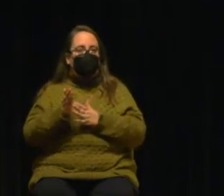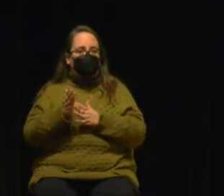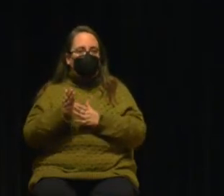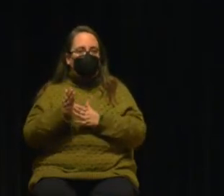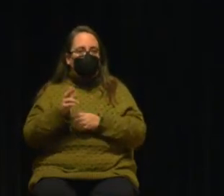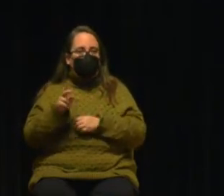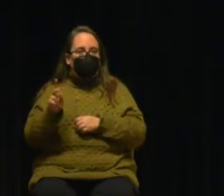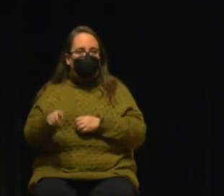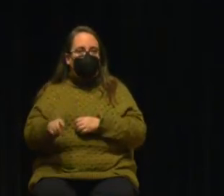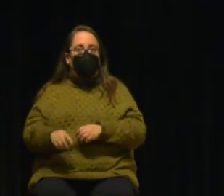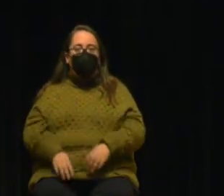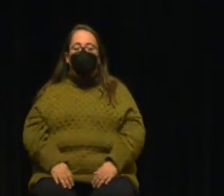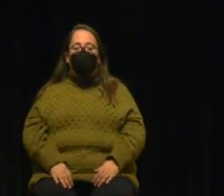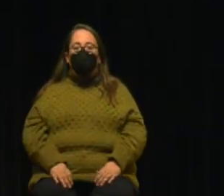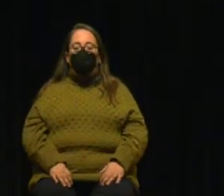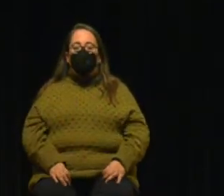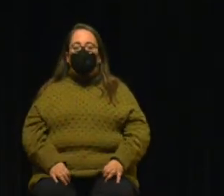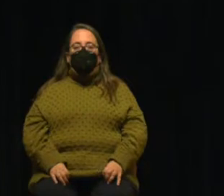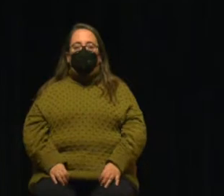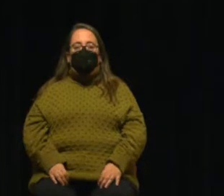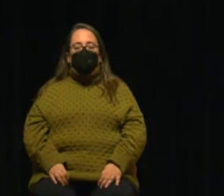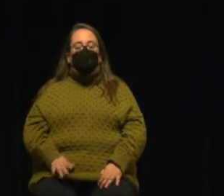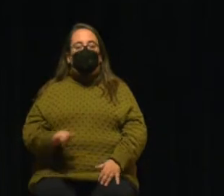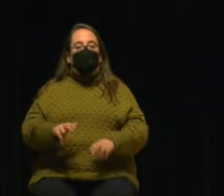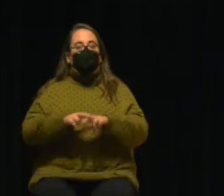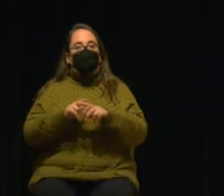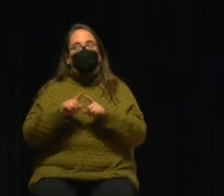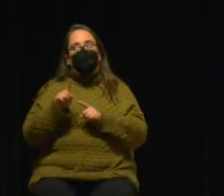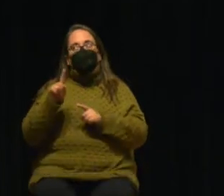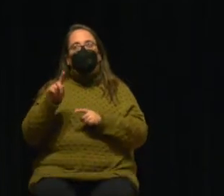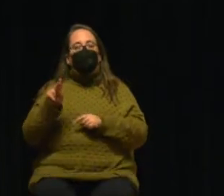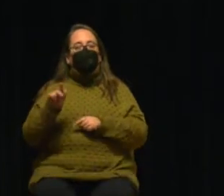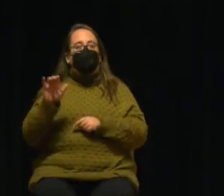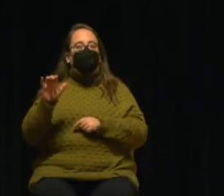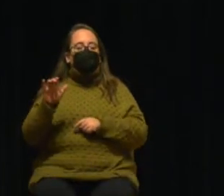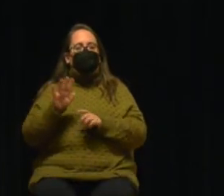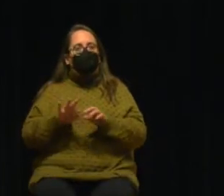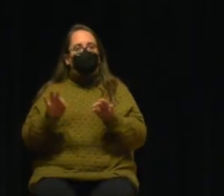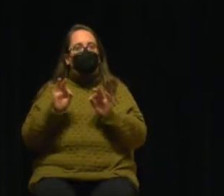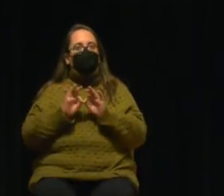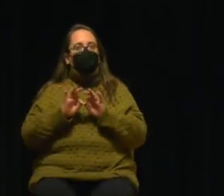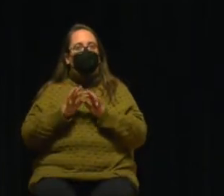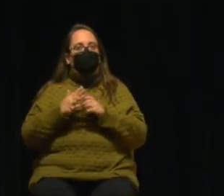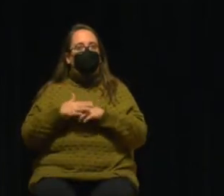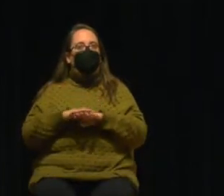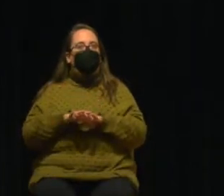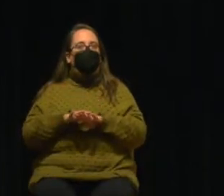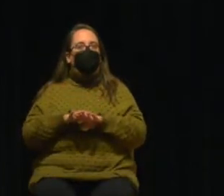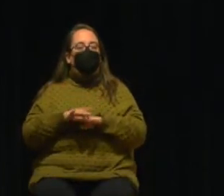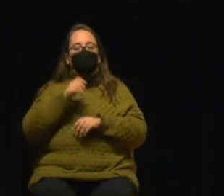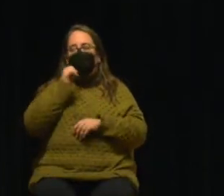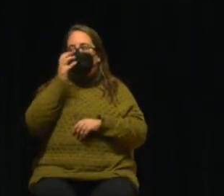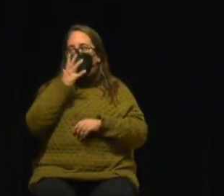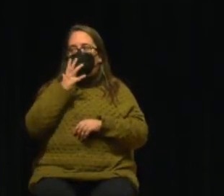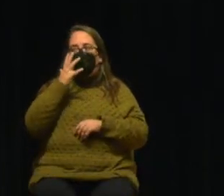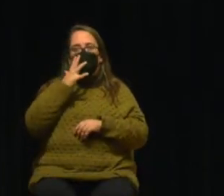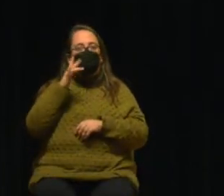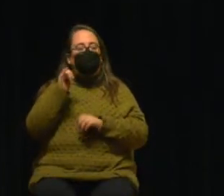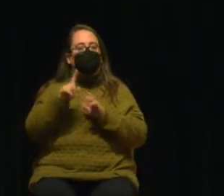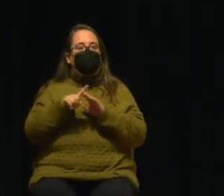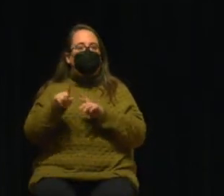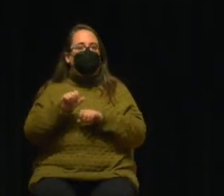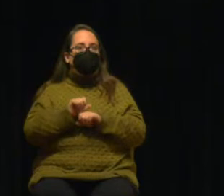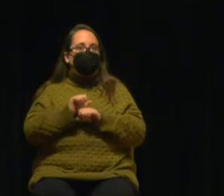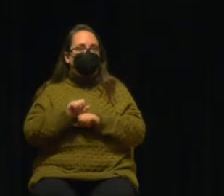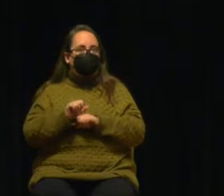hands, that is generally a train to New York, it was imperative that they blend in, that they not look, in other words, like fugitive